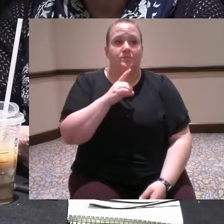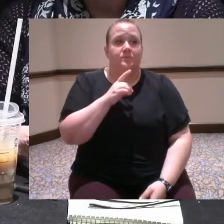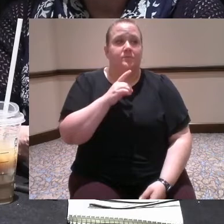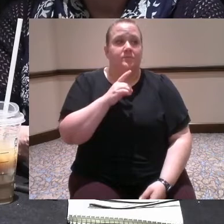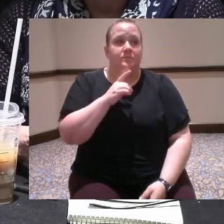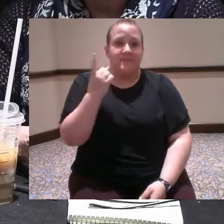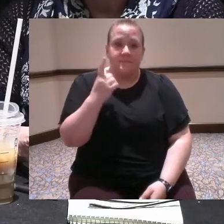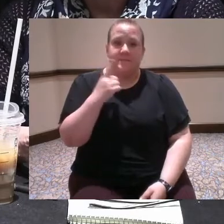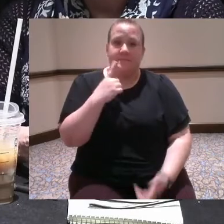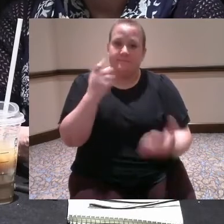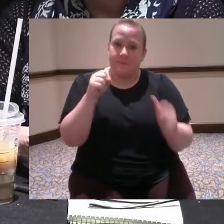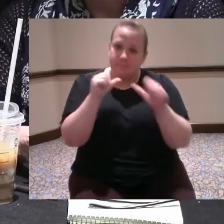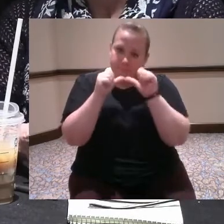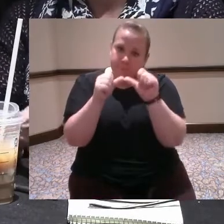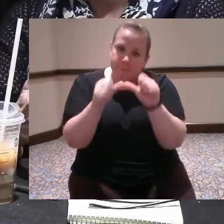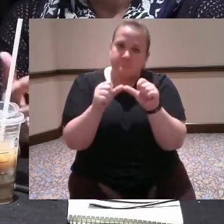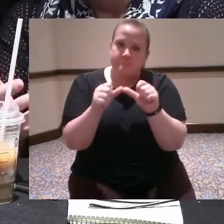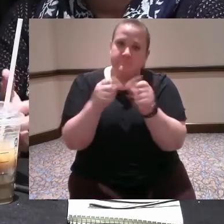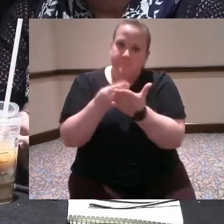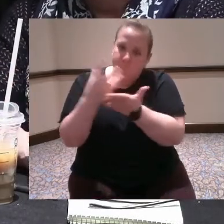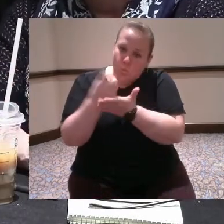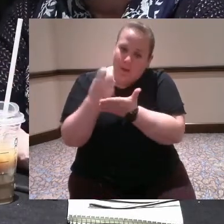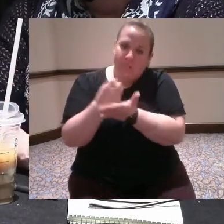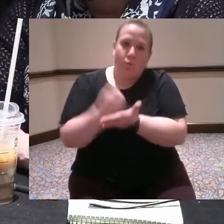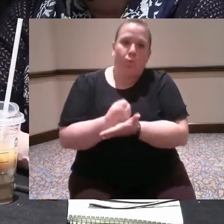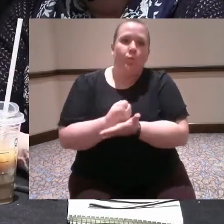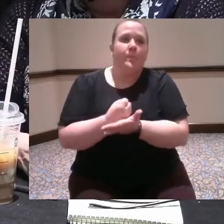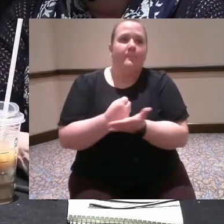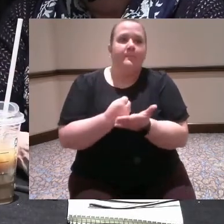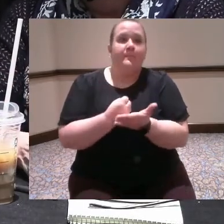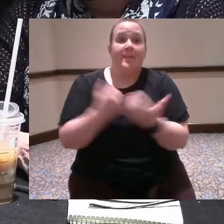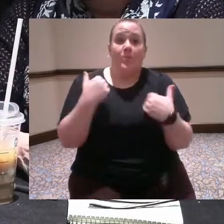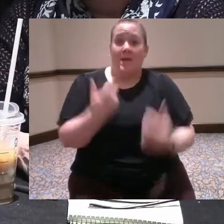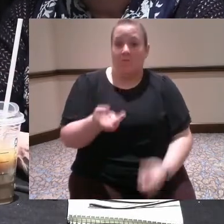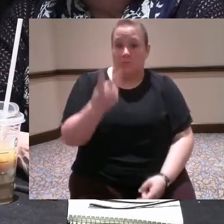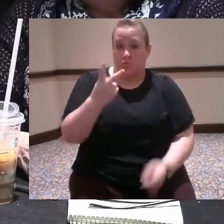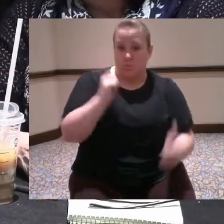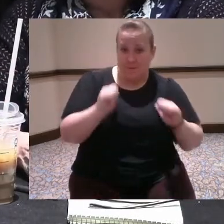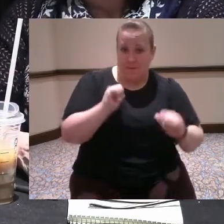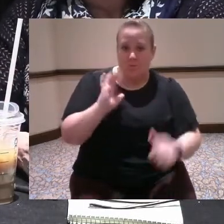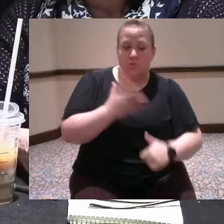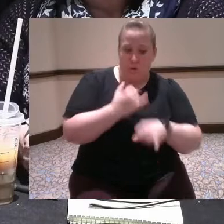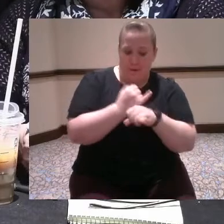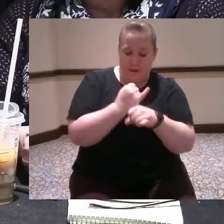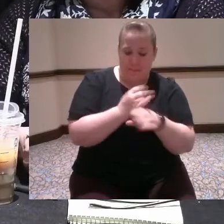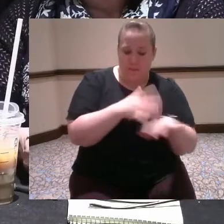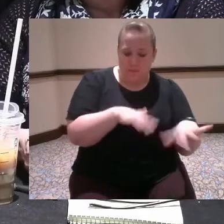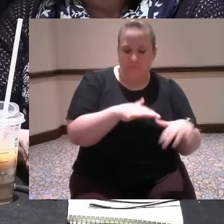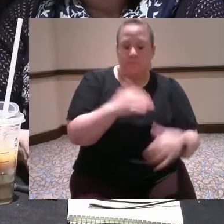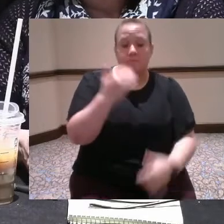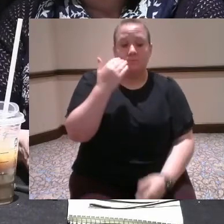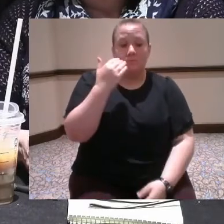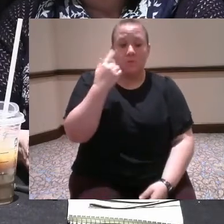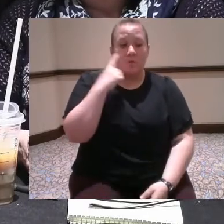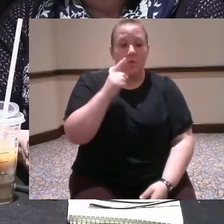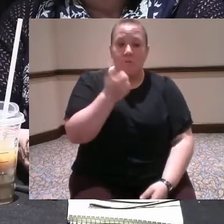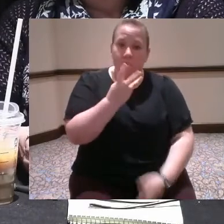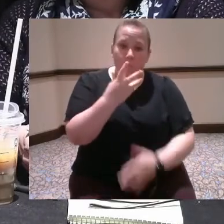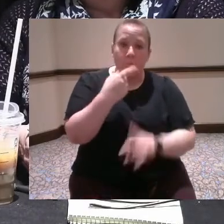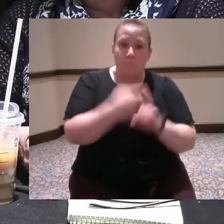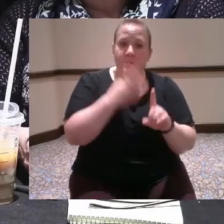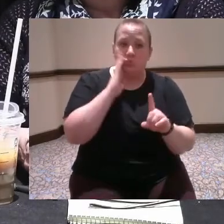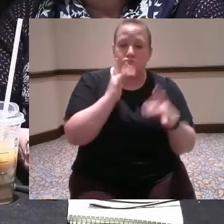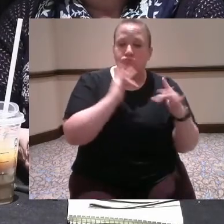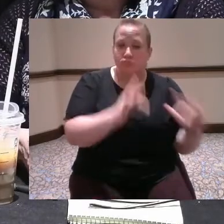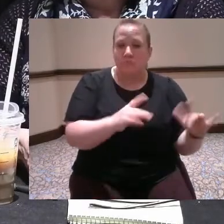substantial and sustainable revenue streams. And the fact that we have 2 theaters on our campus, knowing that for a few months they'll sit